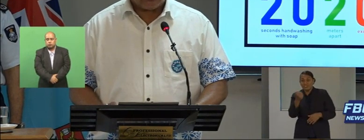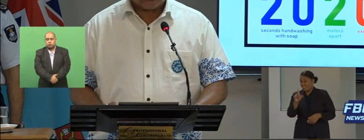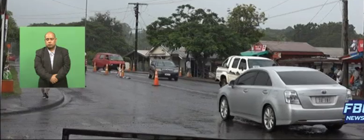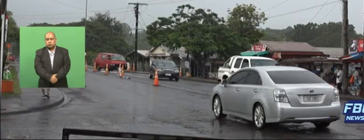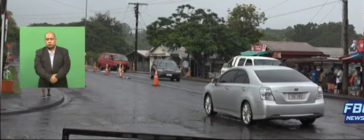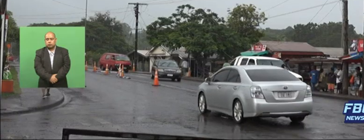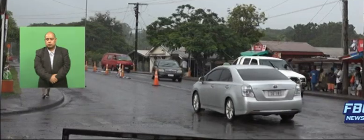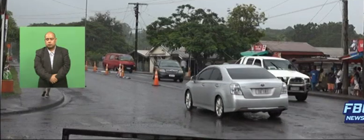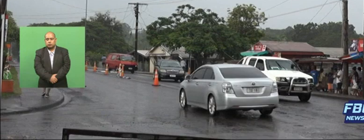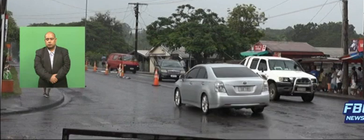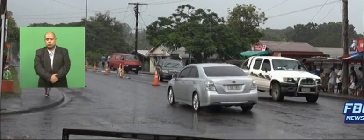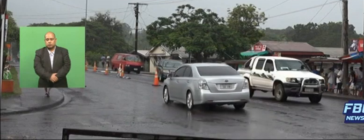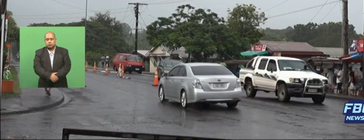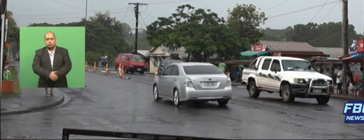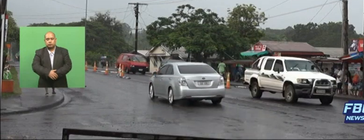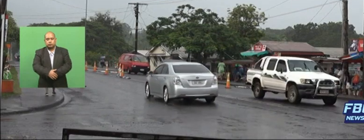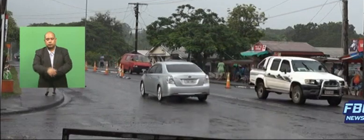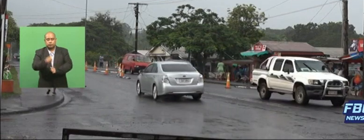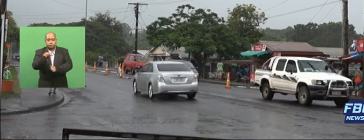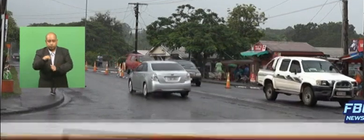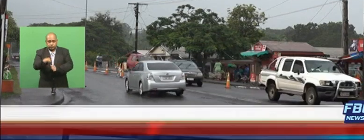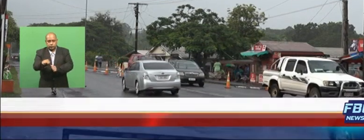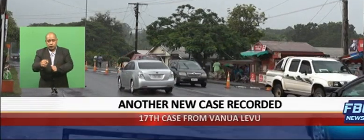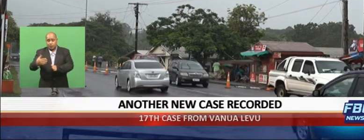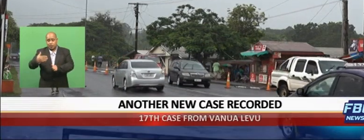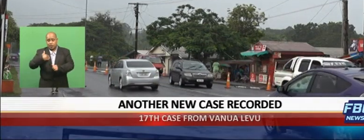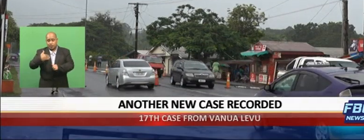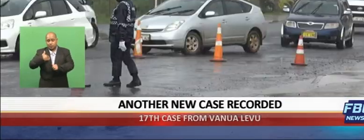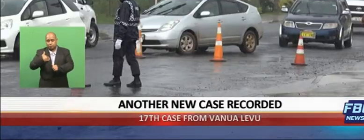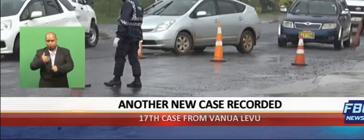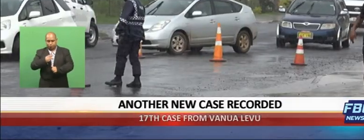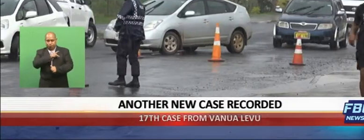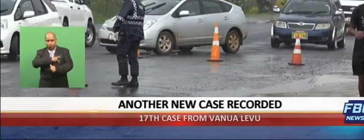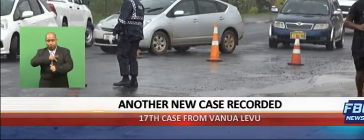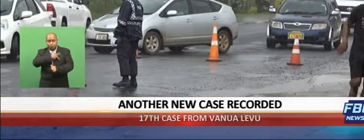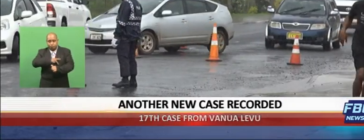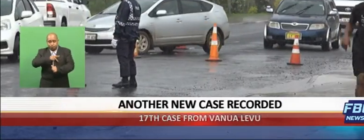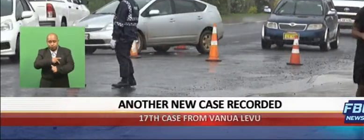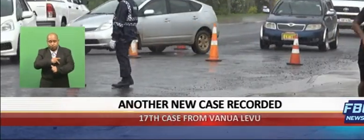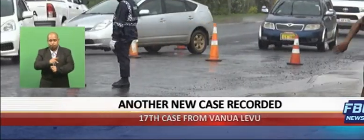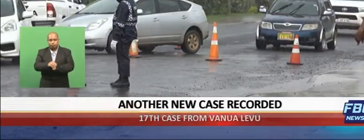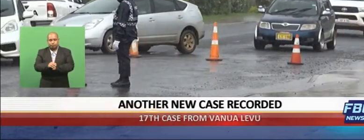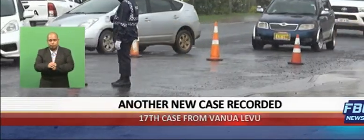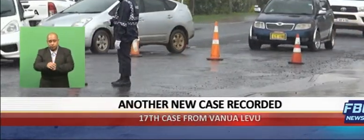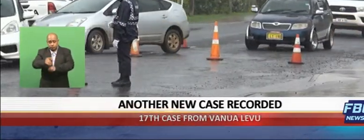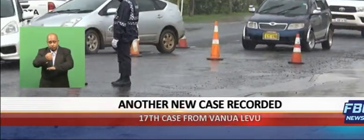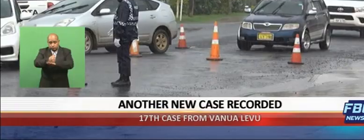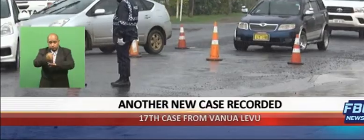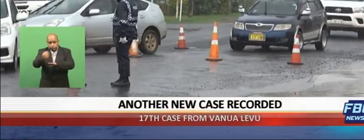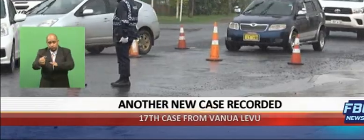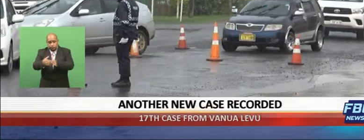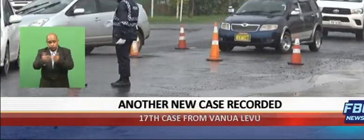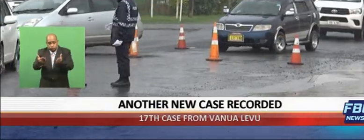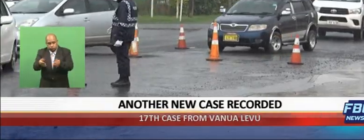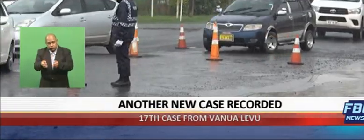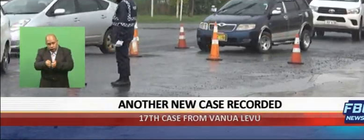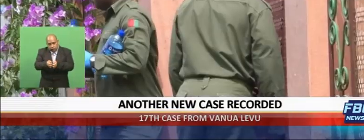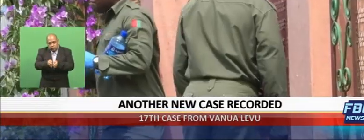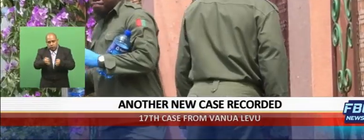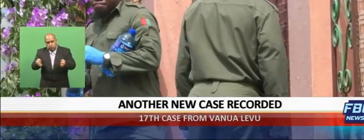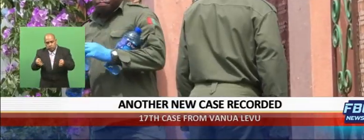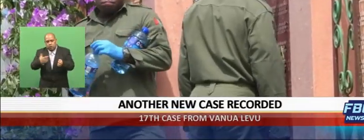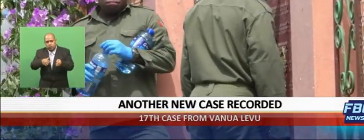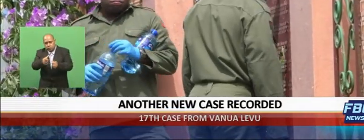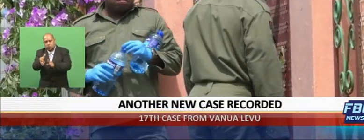out. This has sent the health professional into overdrive, and government now extending all quarantine to 28 days.